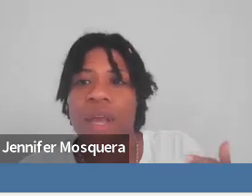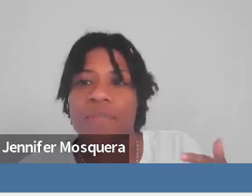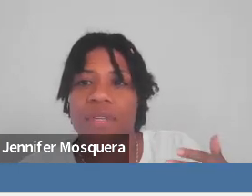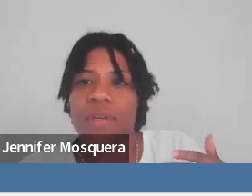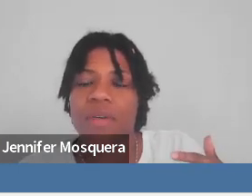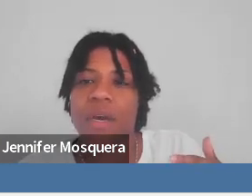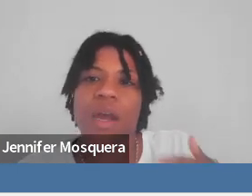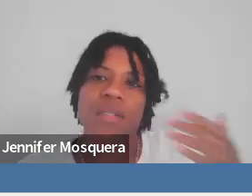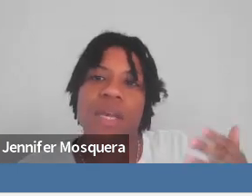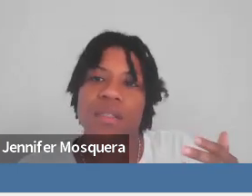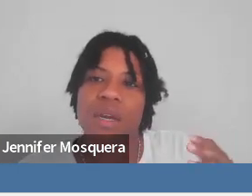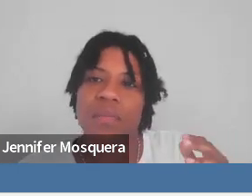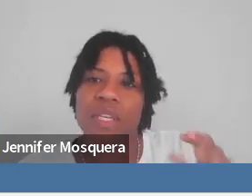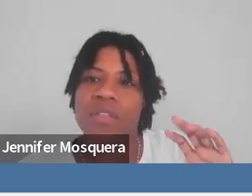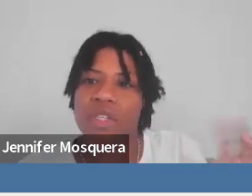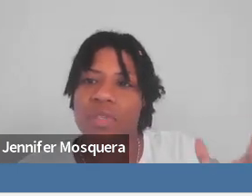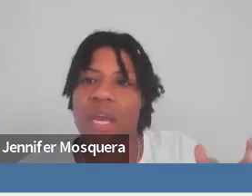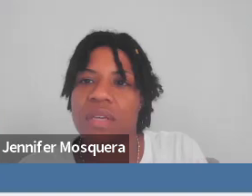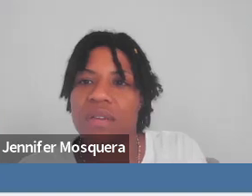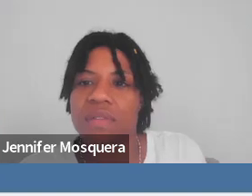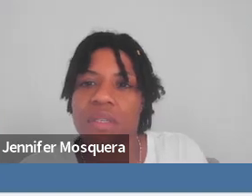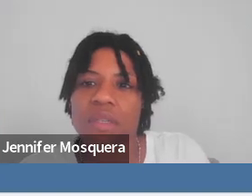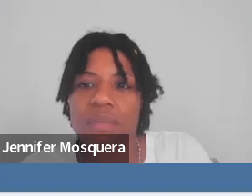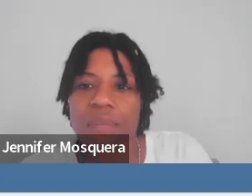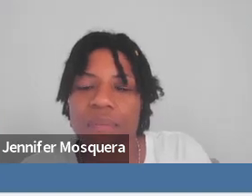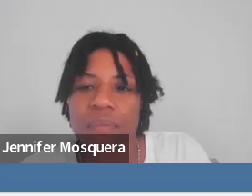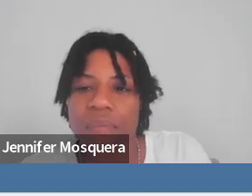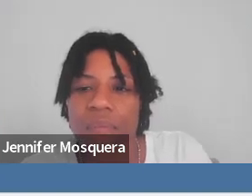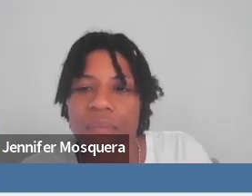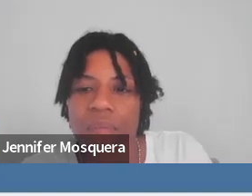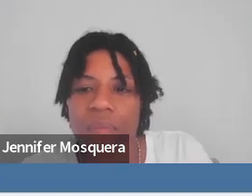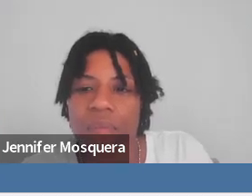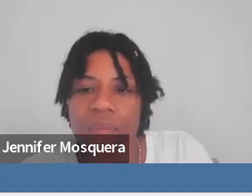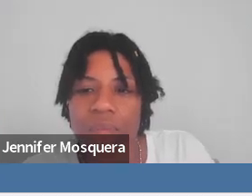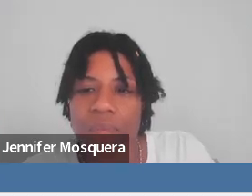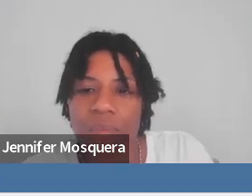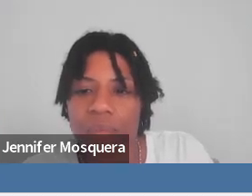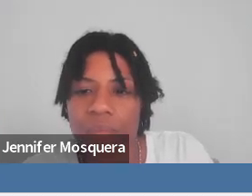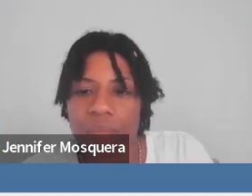likely you would have to contact individuals outside of the system.